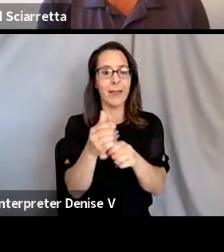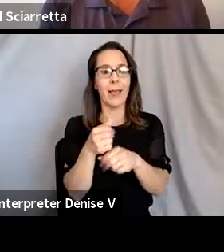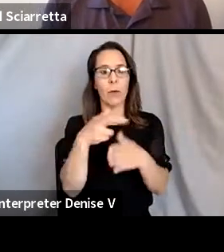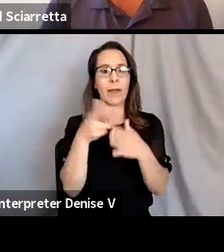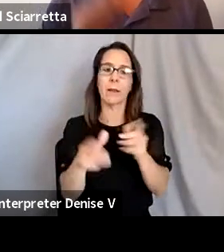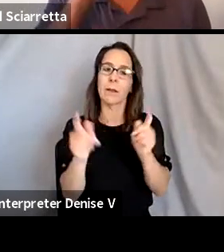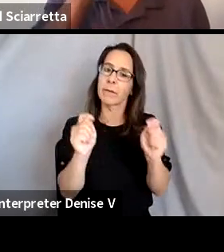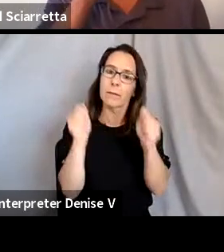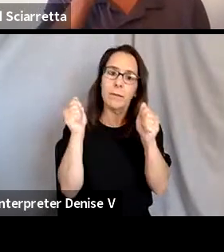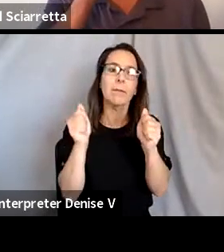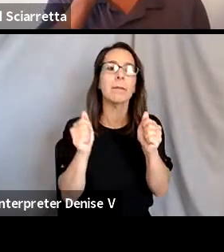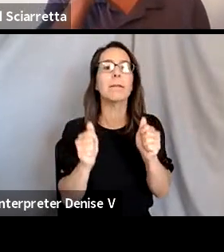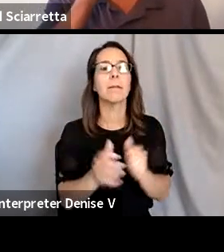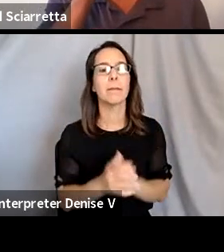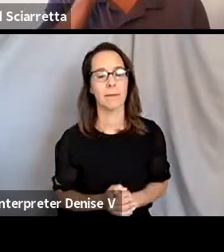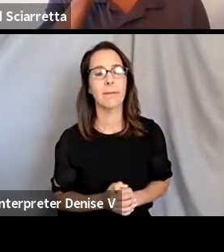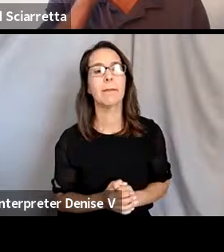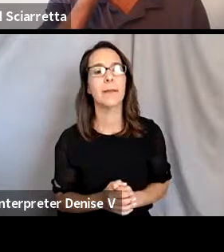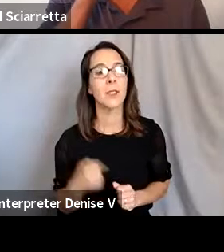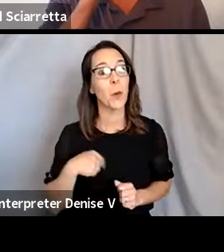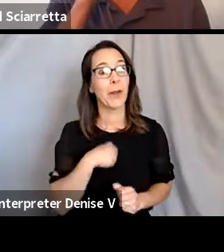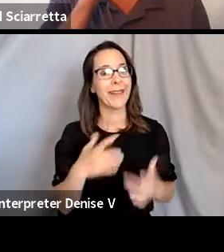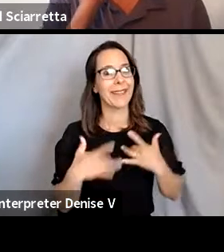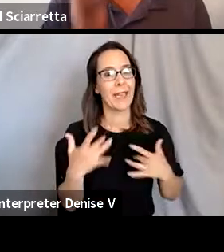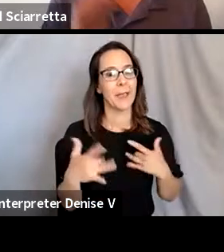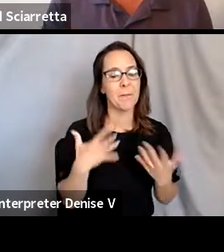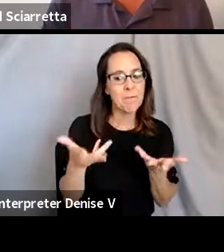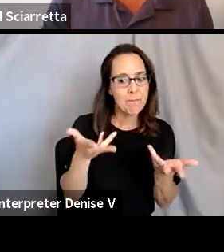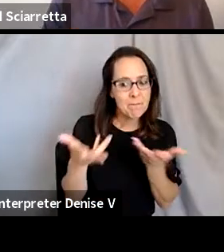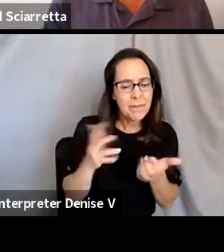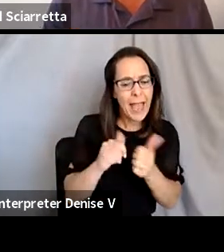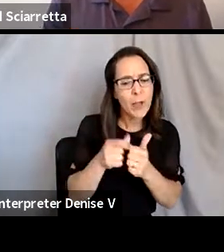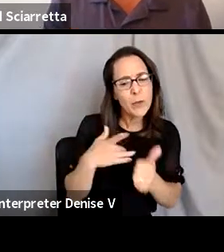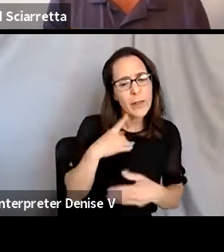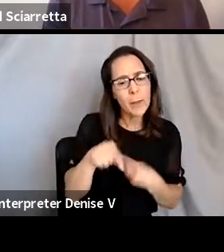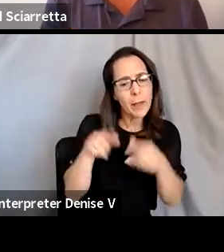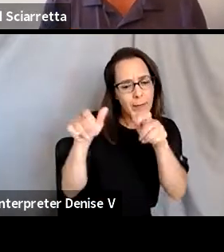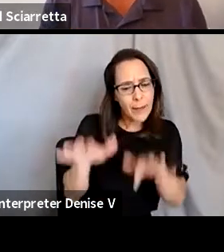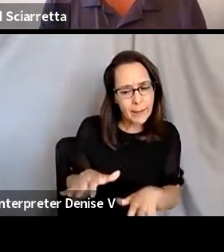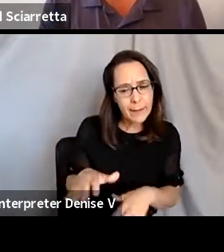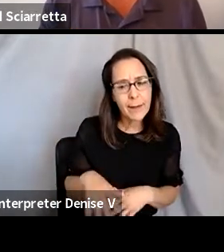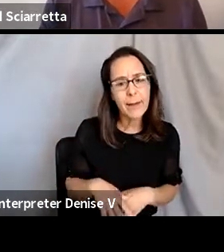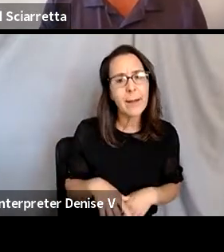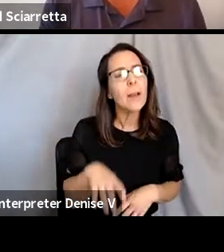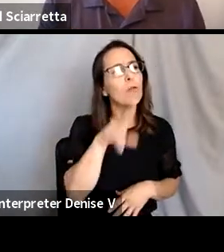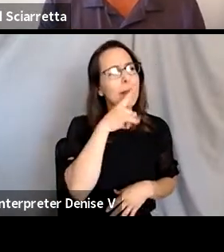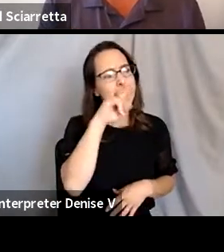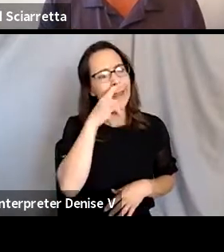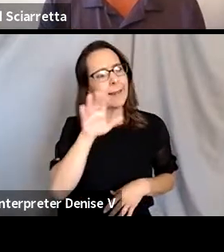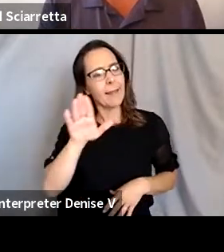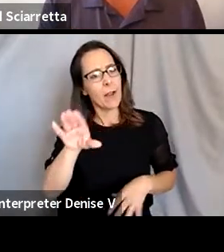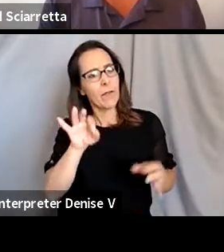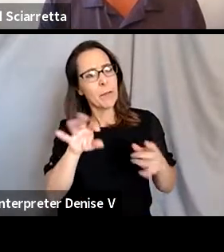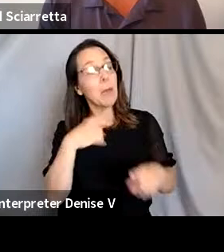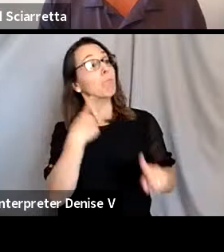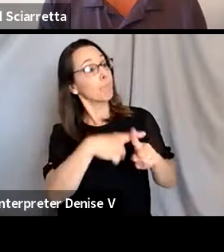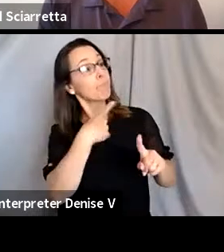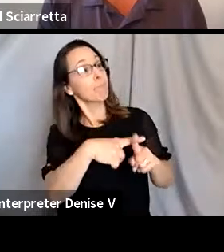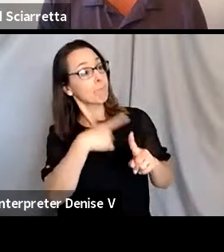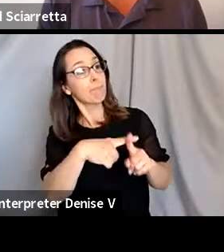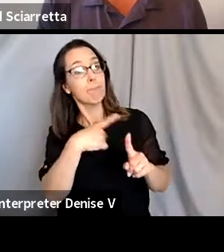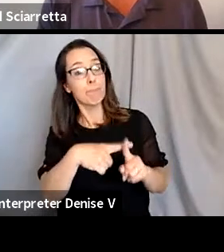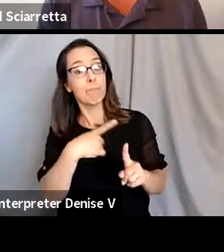kids and asking them about how they felt about testing. Nothing but positive reviews from our